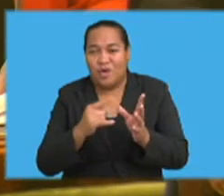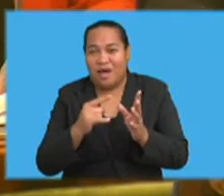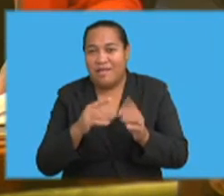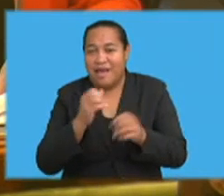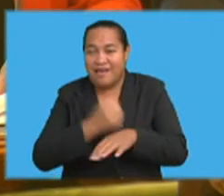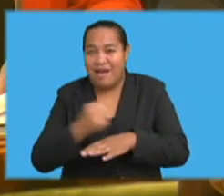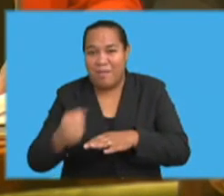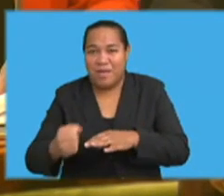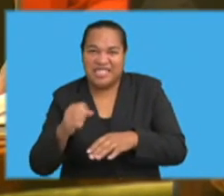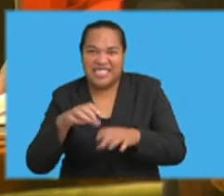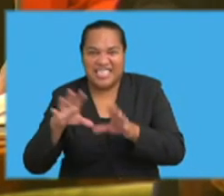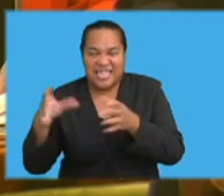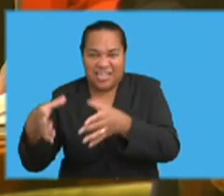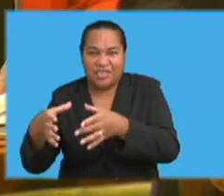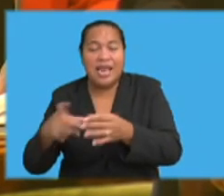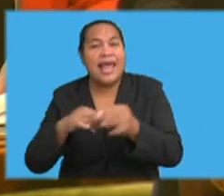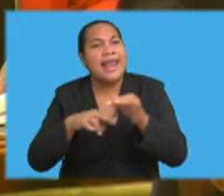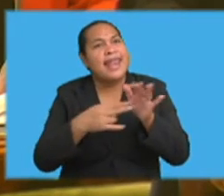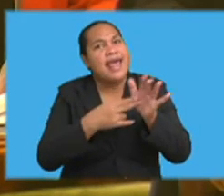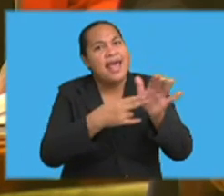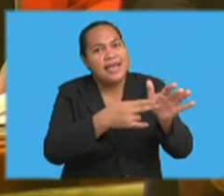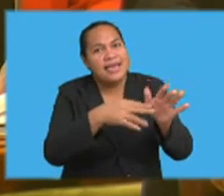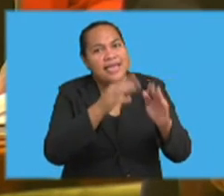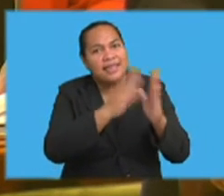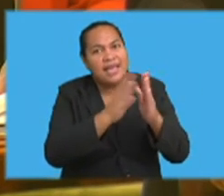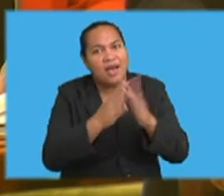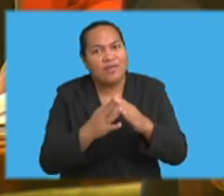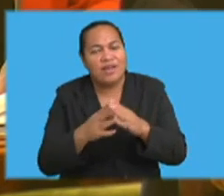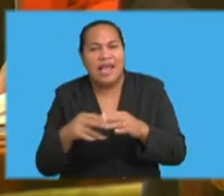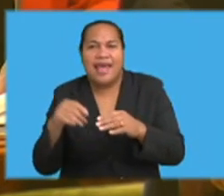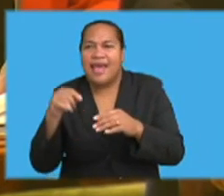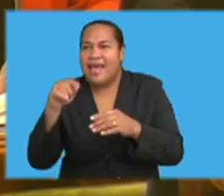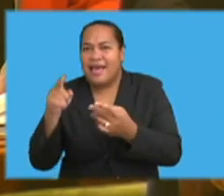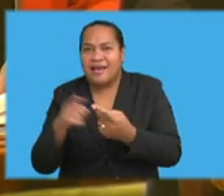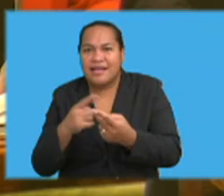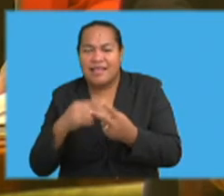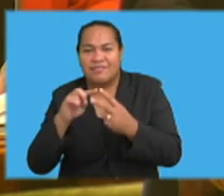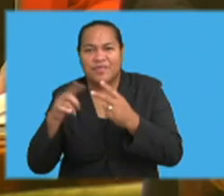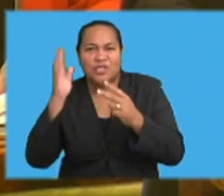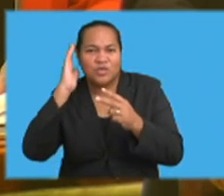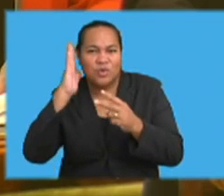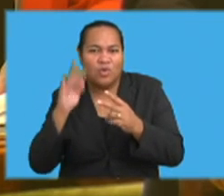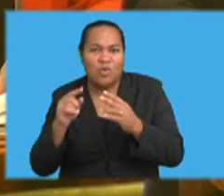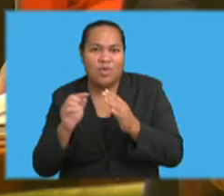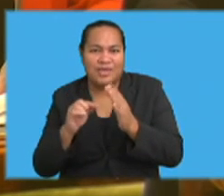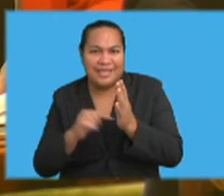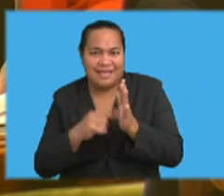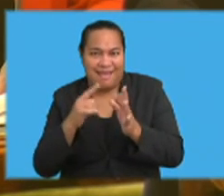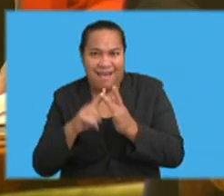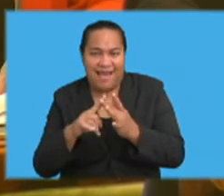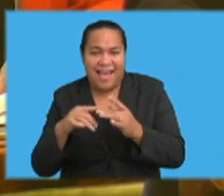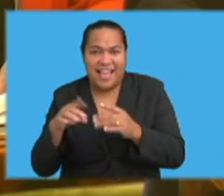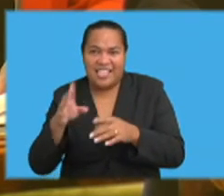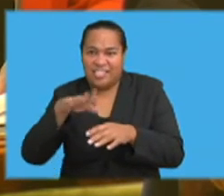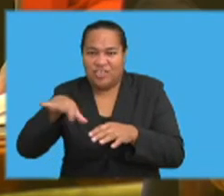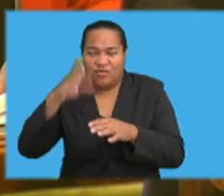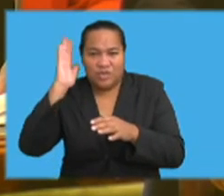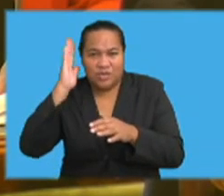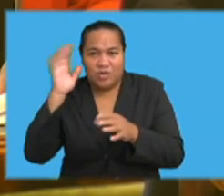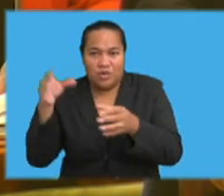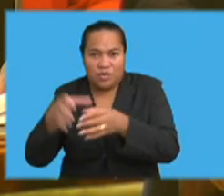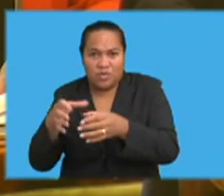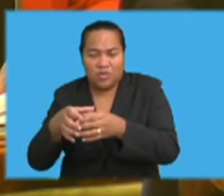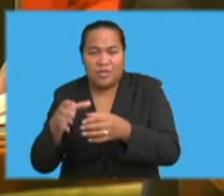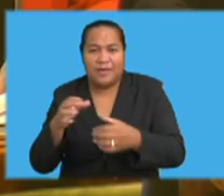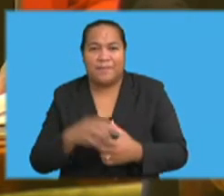village in Nandi town and Thai district school, which has a total school roll of 131 students, 5 staff quarters, Madam